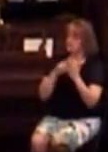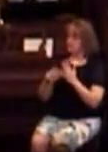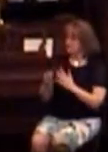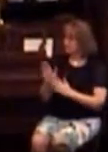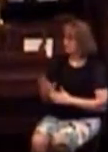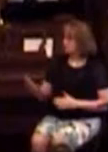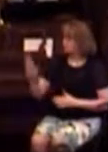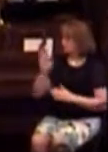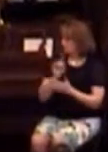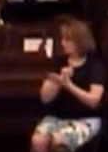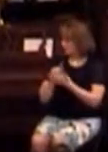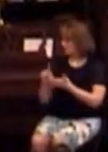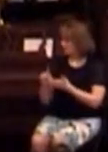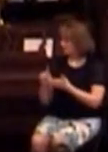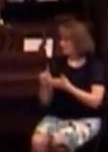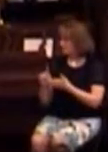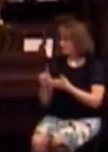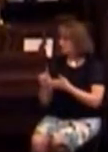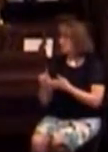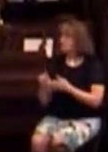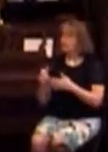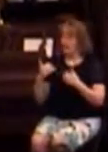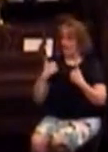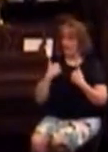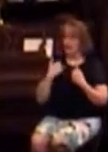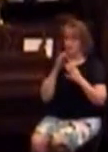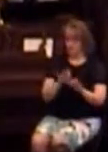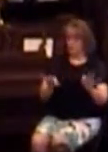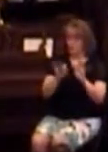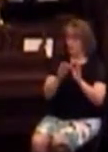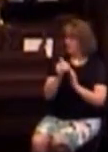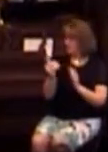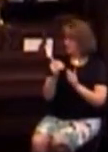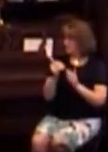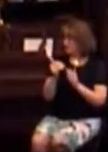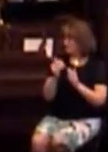you make sure you get around to doing those important, not urgent things. Okay?